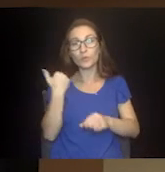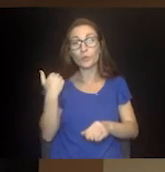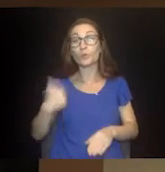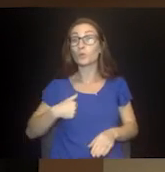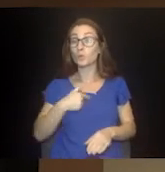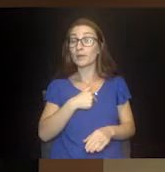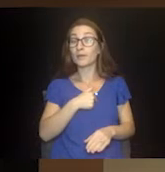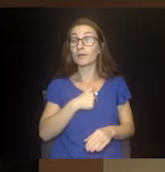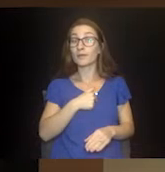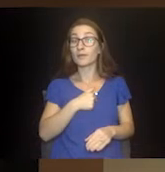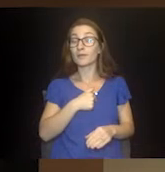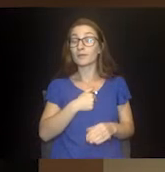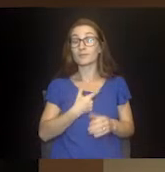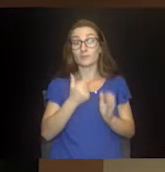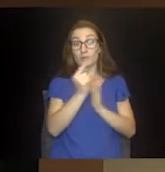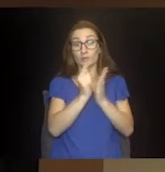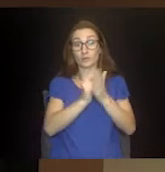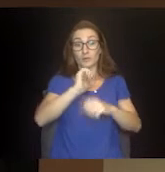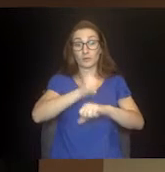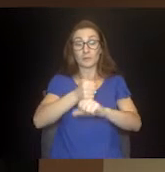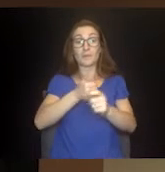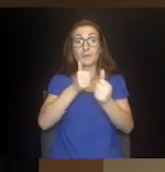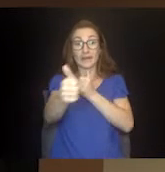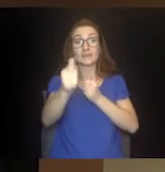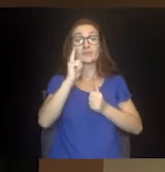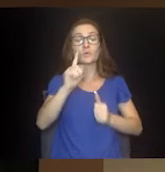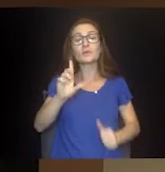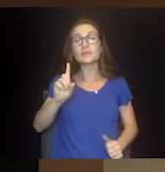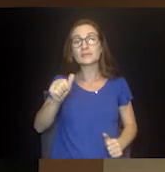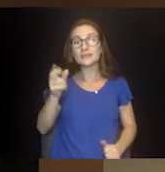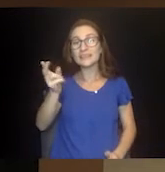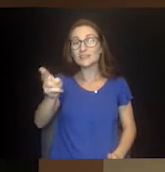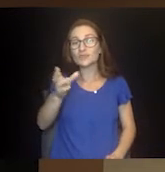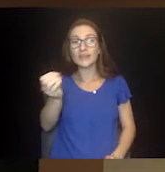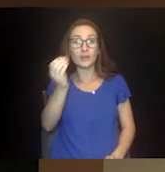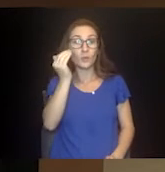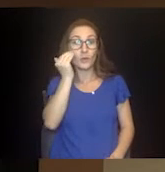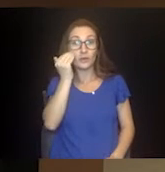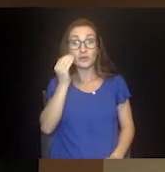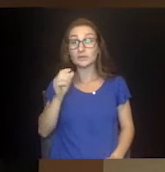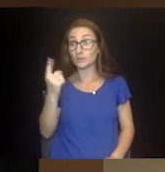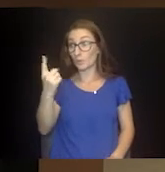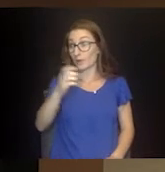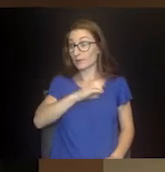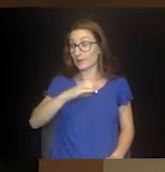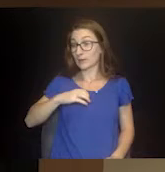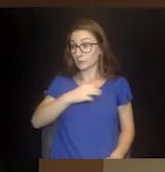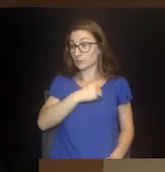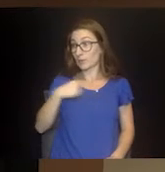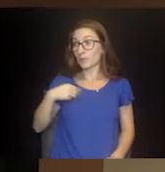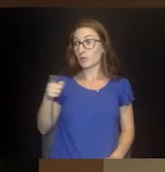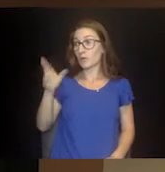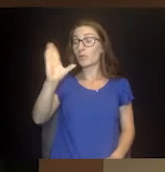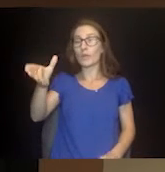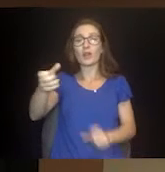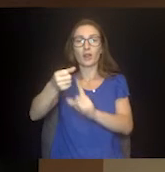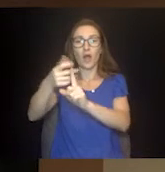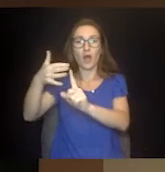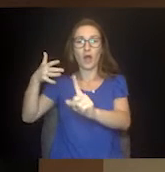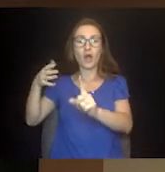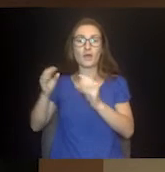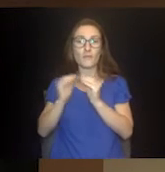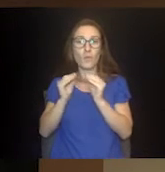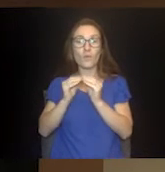few years back in 2008, we actually got a law passed for disability history and awareness that one of my fellow council